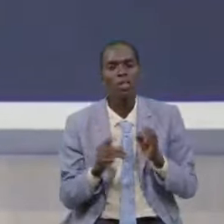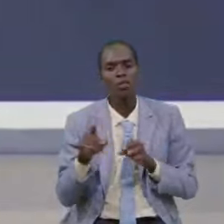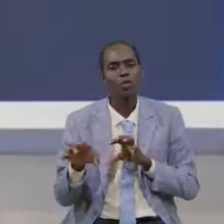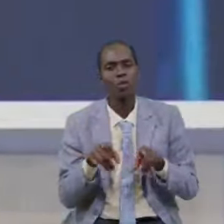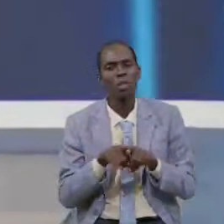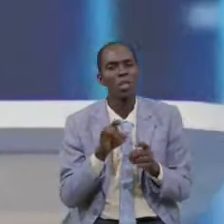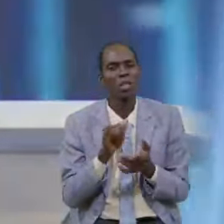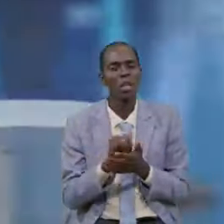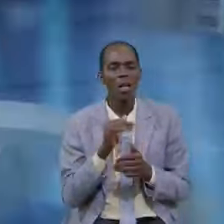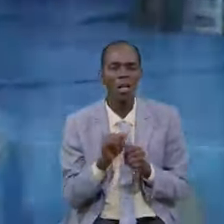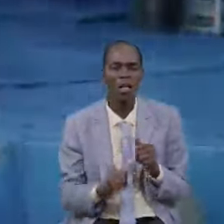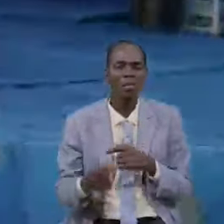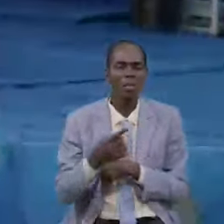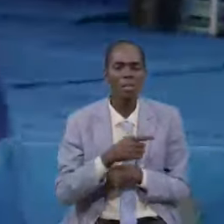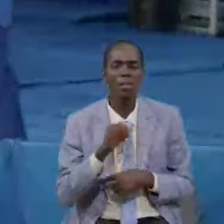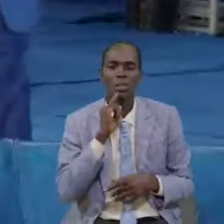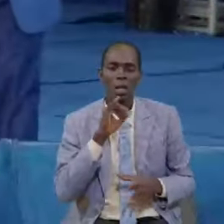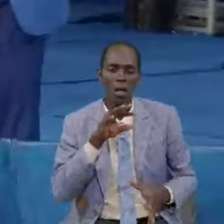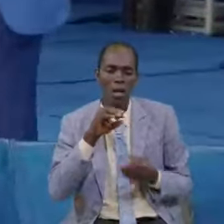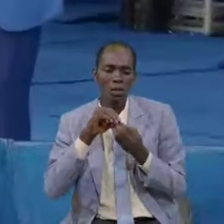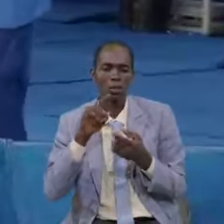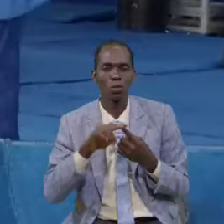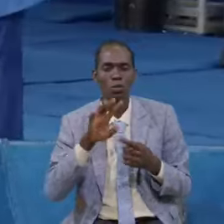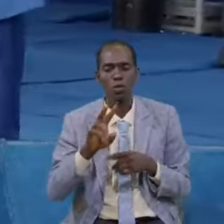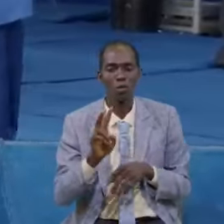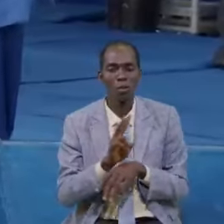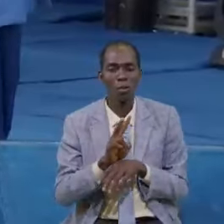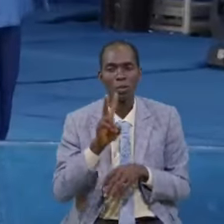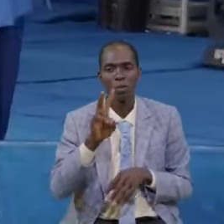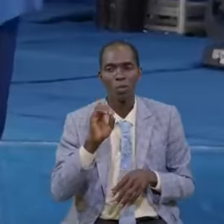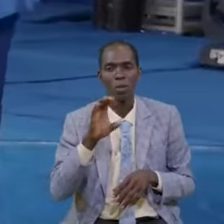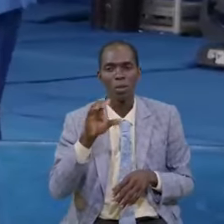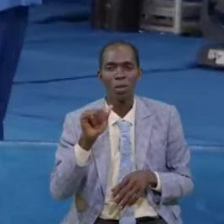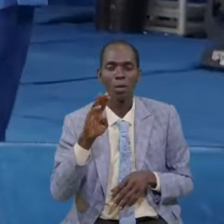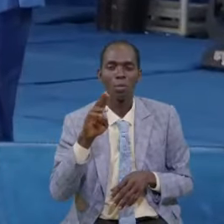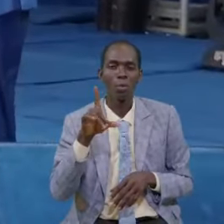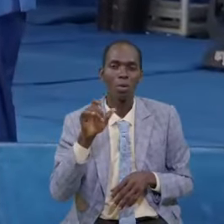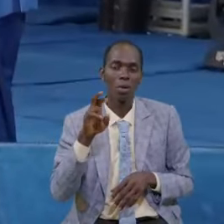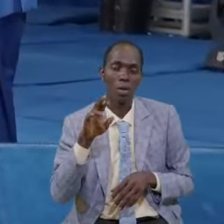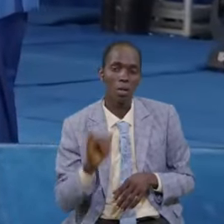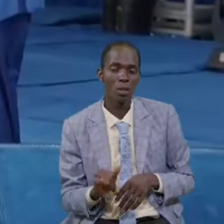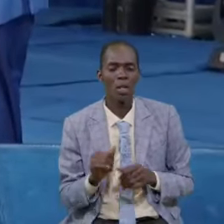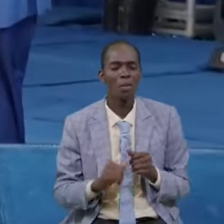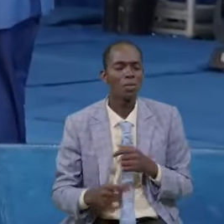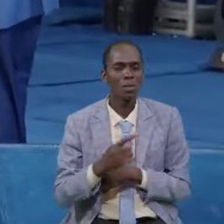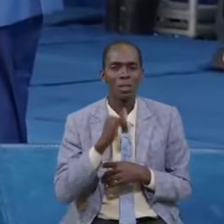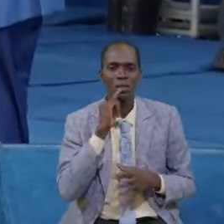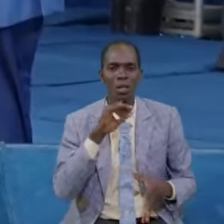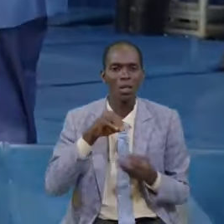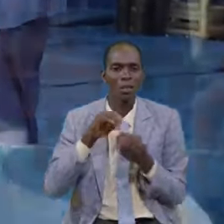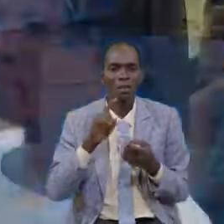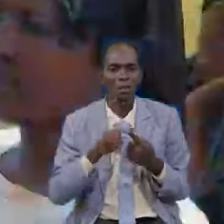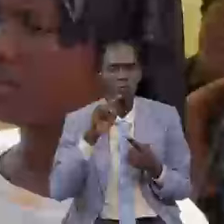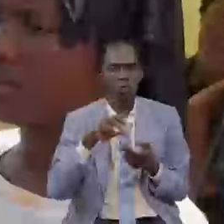adding to your vocabulary, every day is adding to your studies, every day is adding to your learning, every day is learning